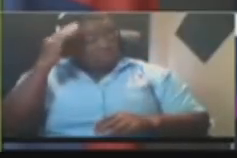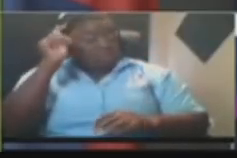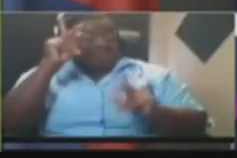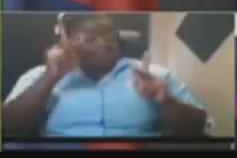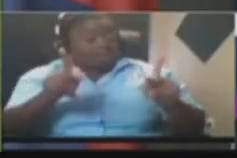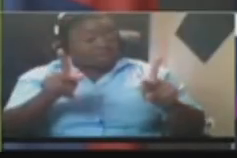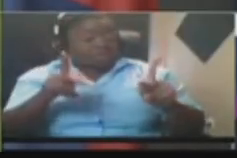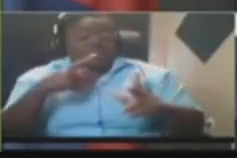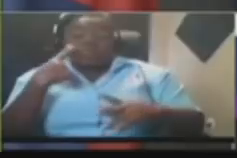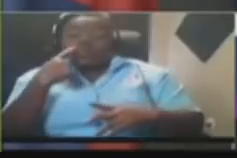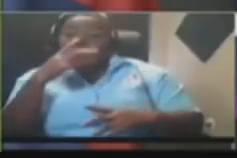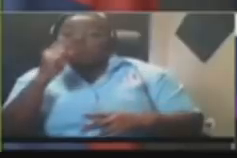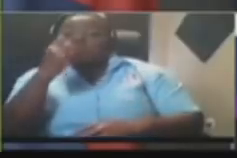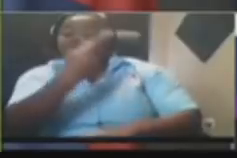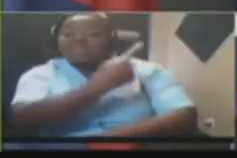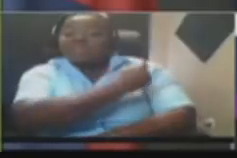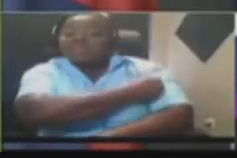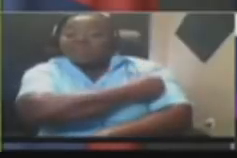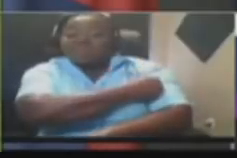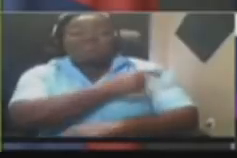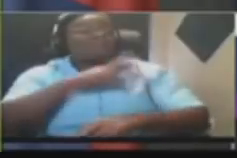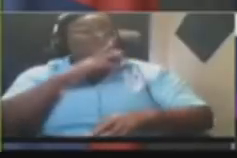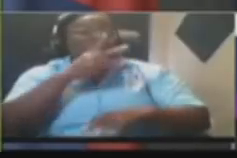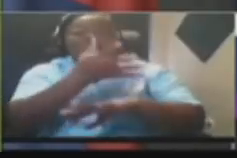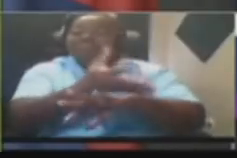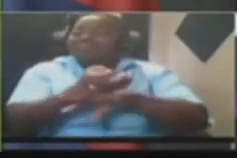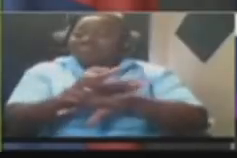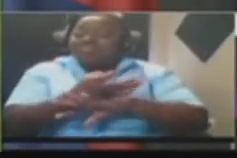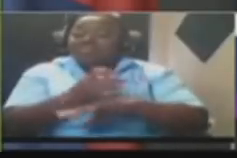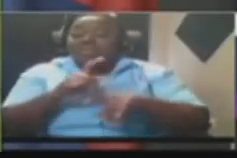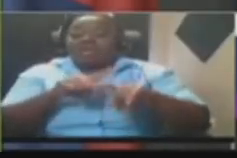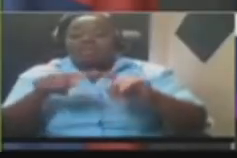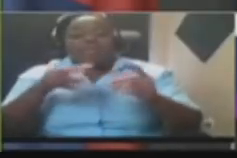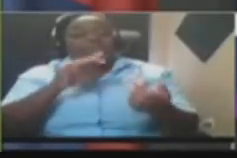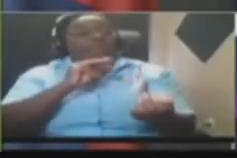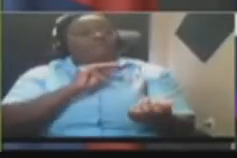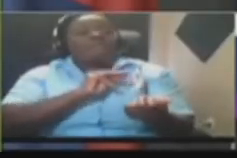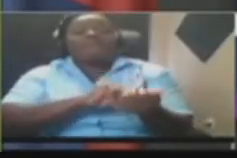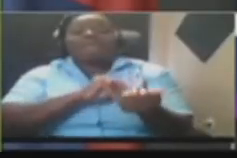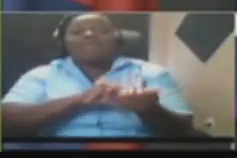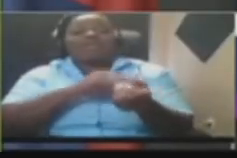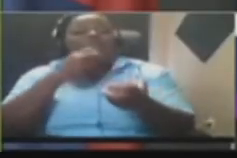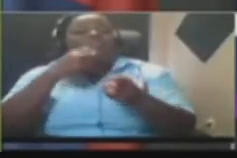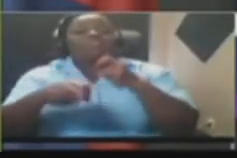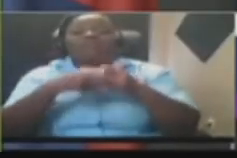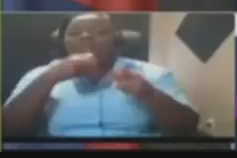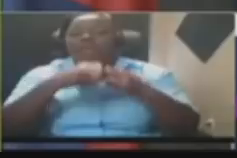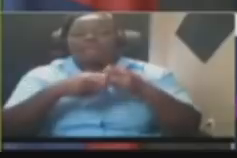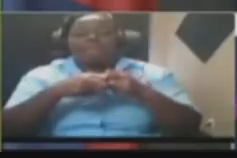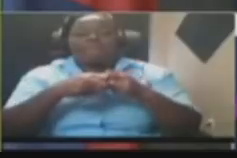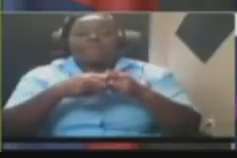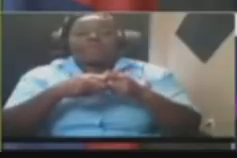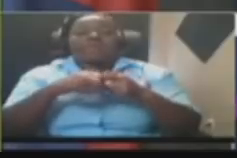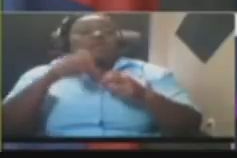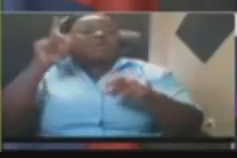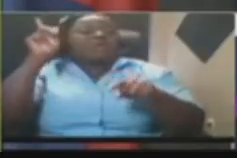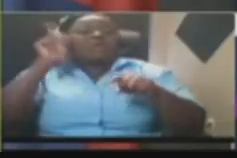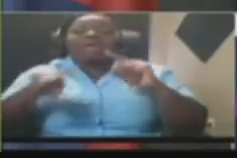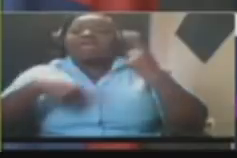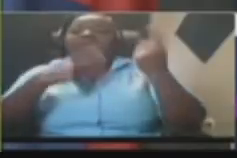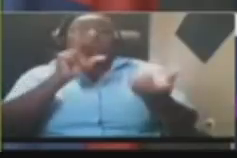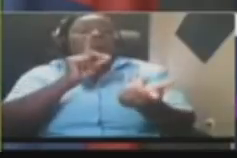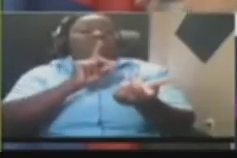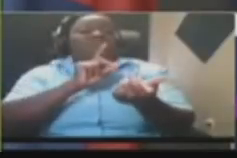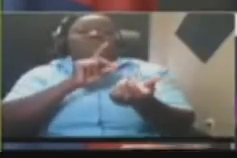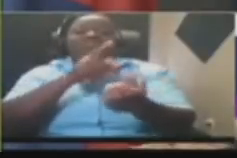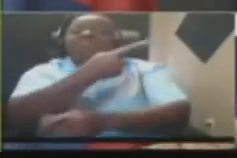to be vaccinated desperately, but has a medical condition which is causing that person to be hesitant, and